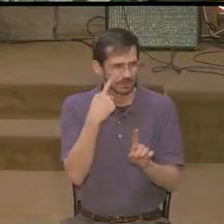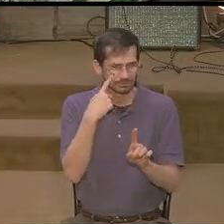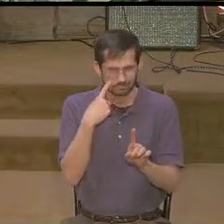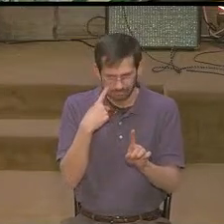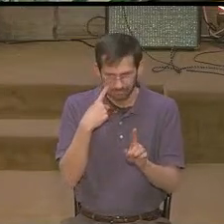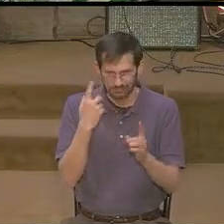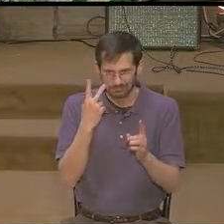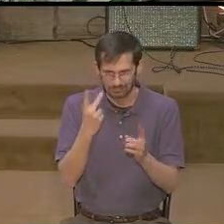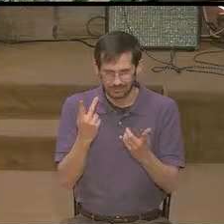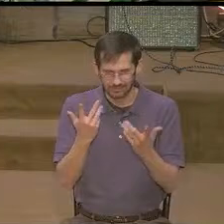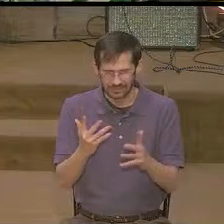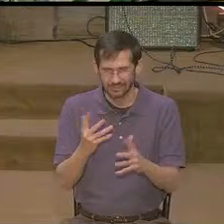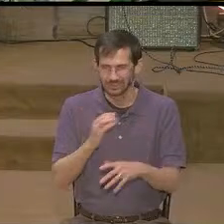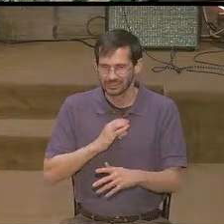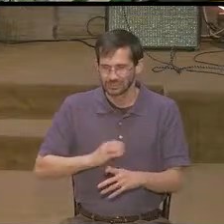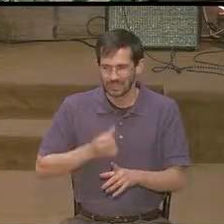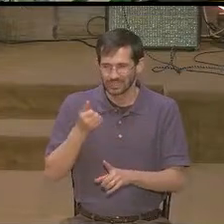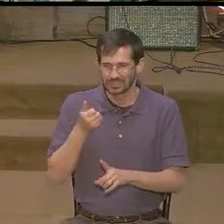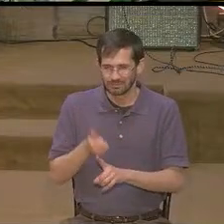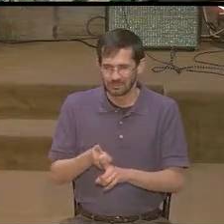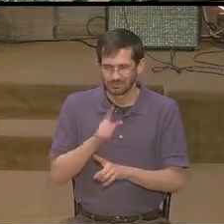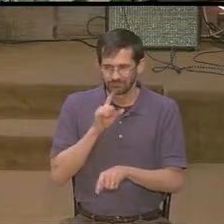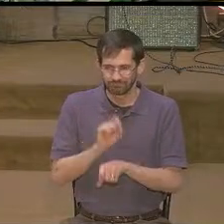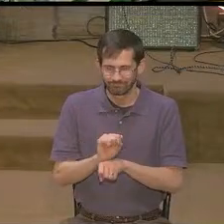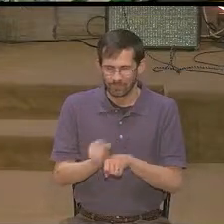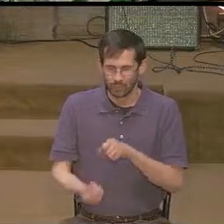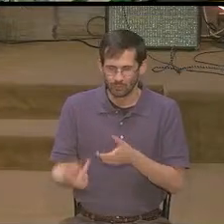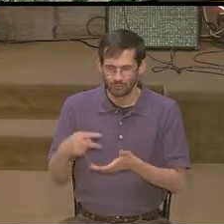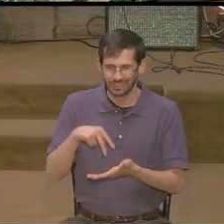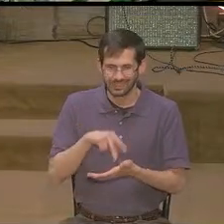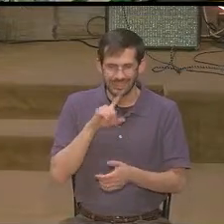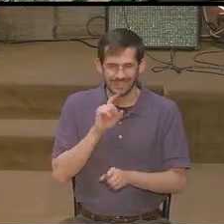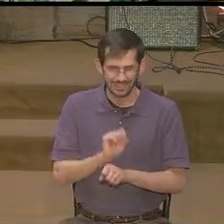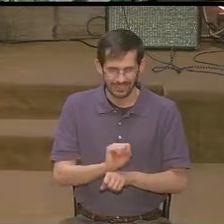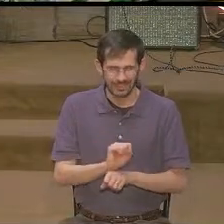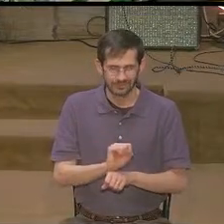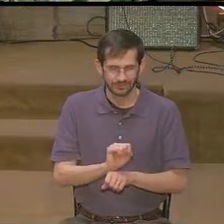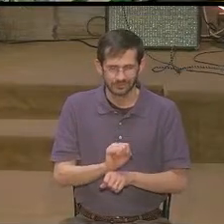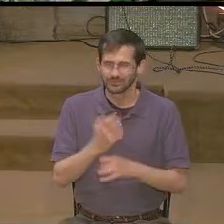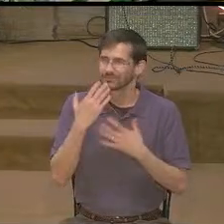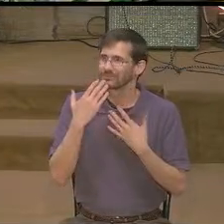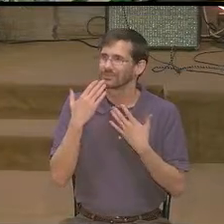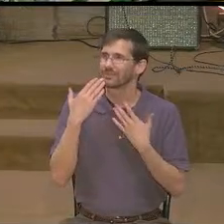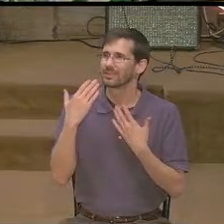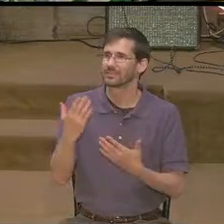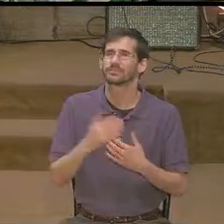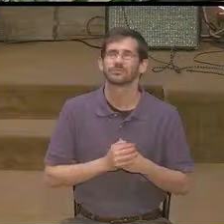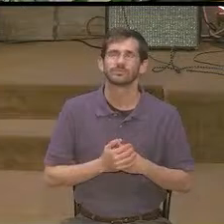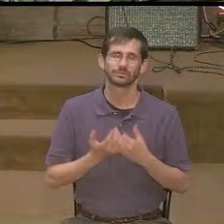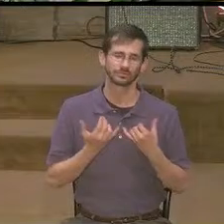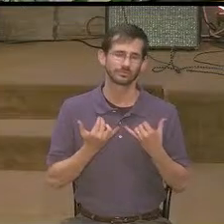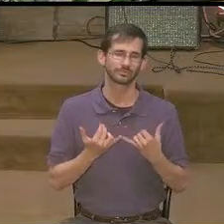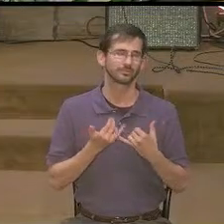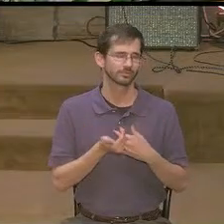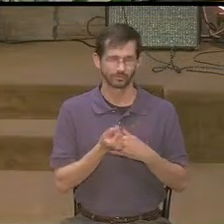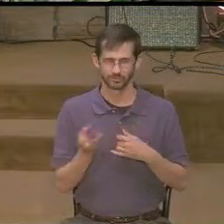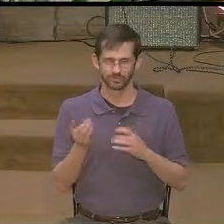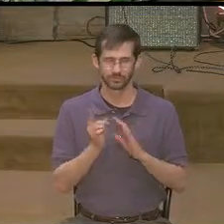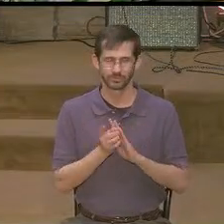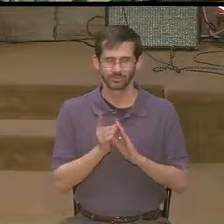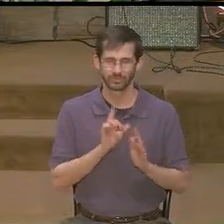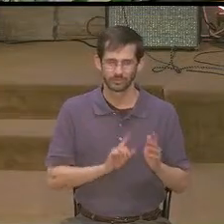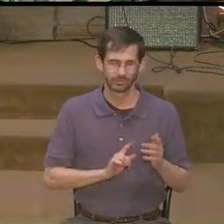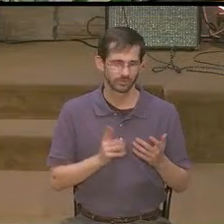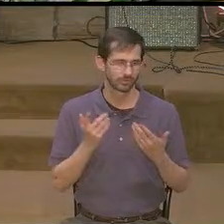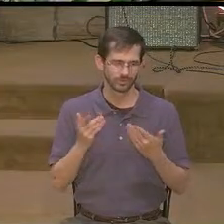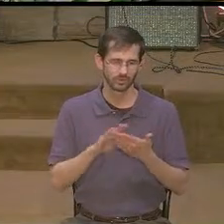Christ is risen indeed, and we thank you for that. Now, Lord, in these next few moments, Lord, just